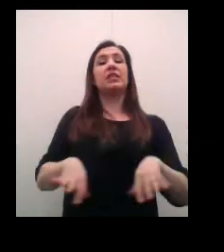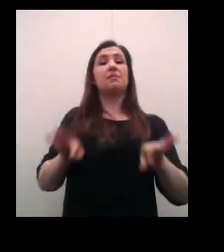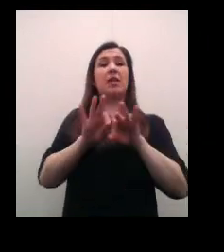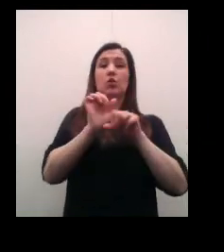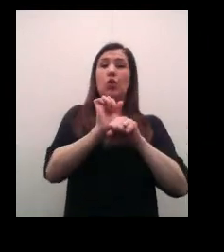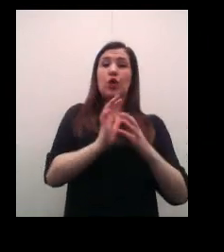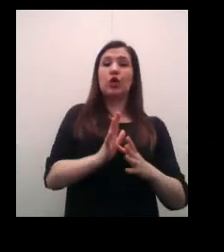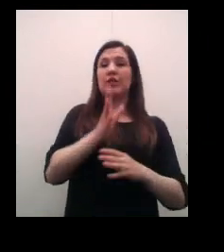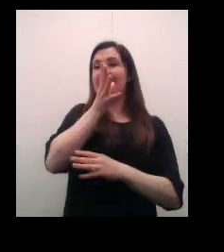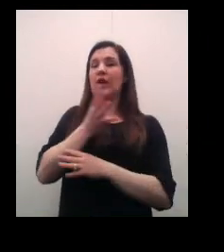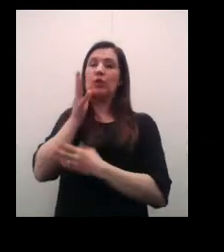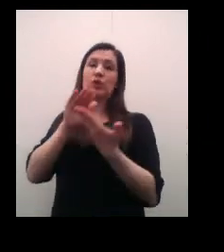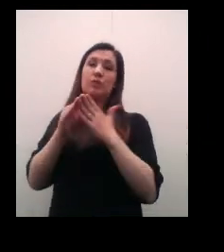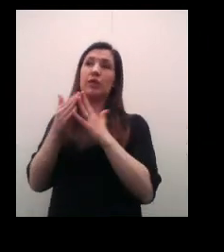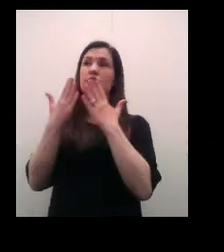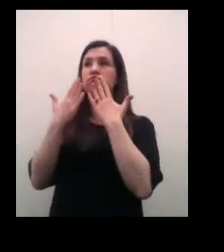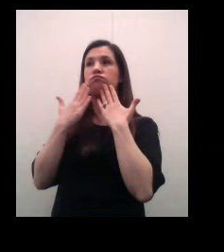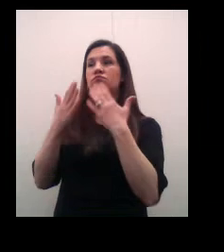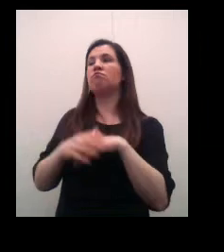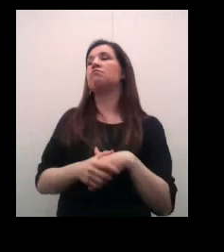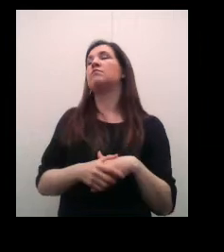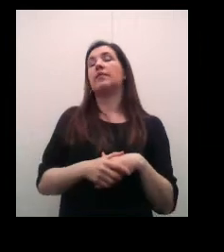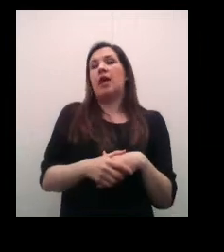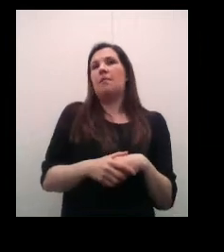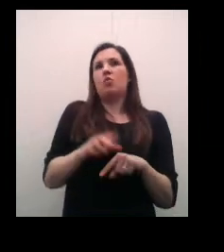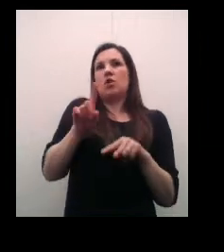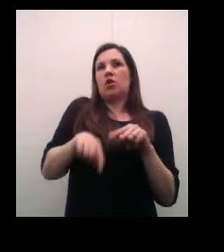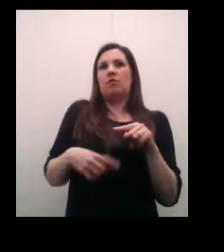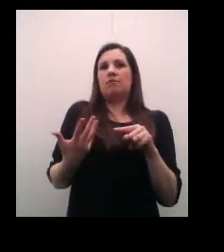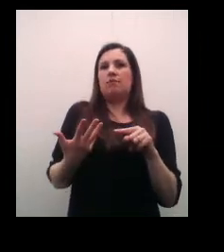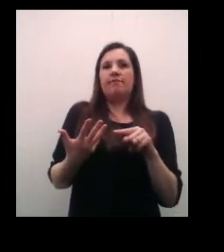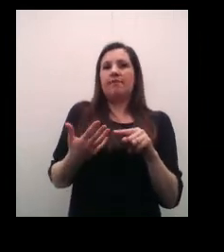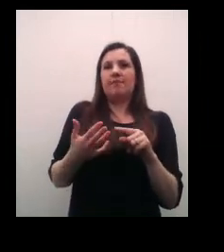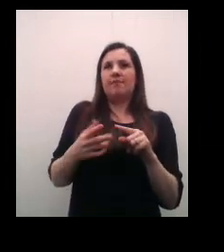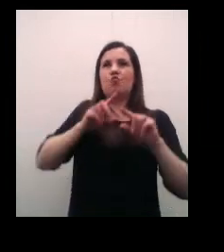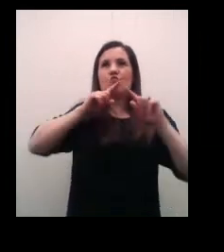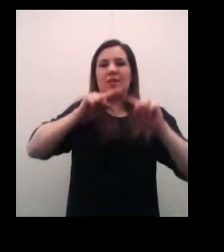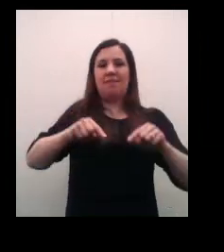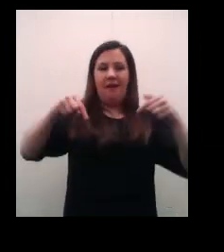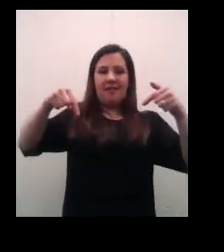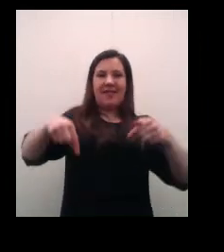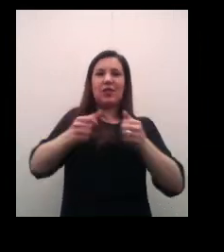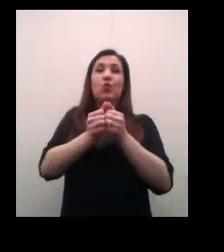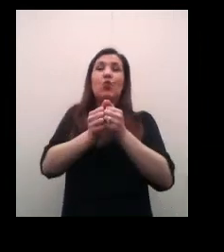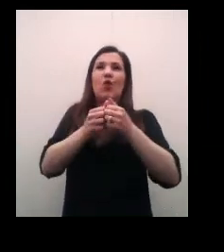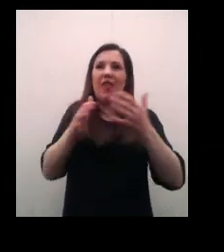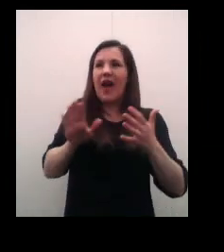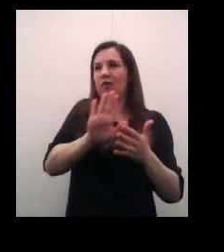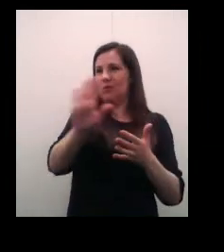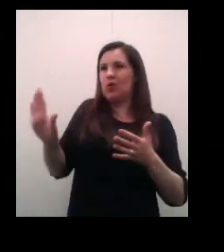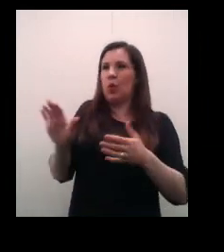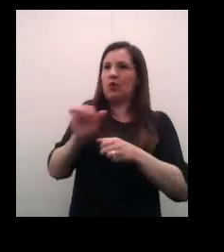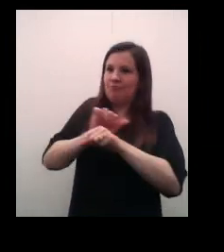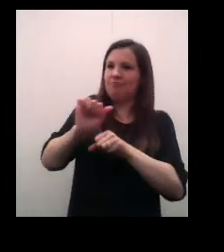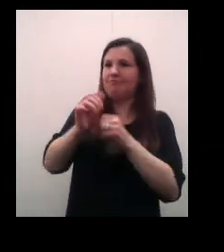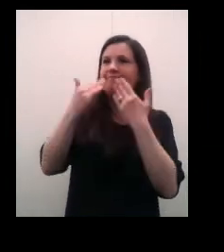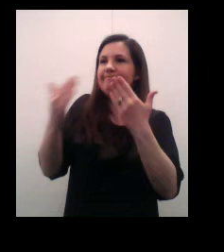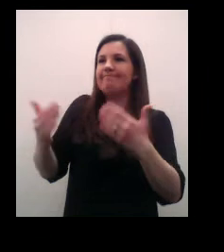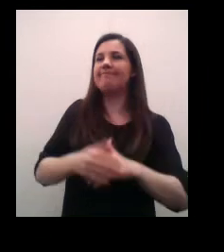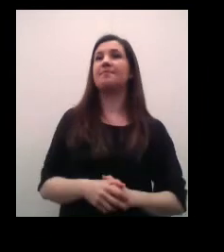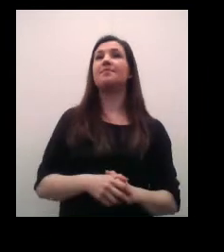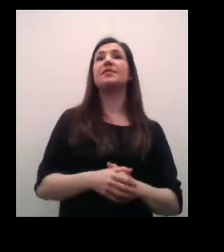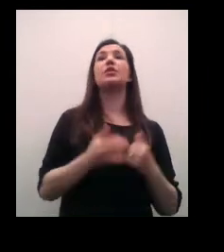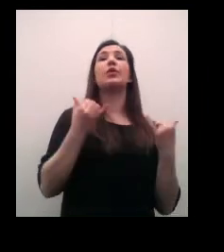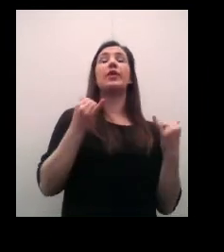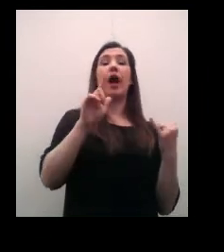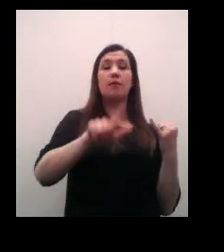in our agricultural community. It really, we would not be able to respond to this without the great work that you all do. With that, I'll